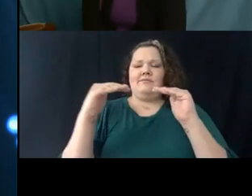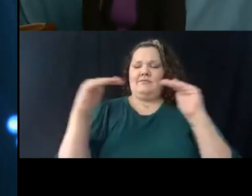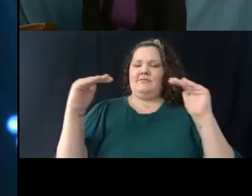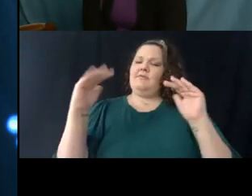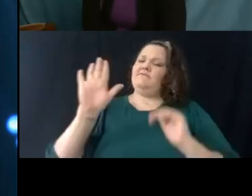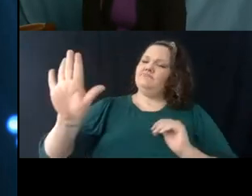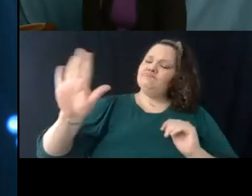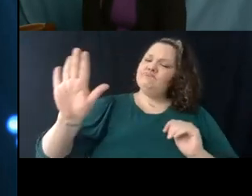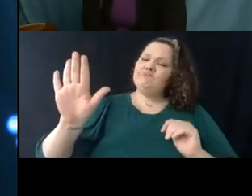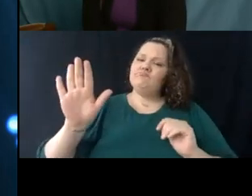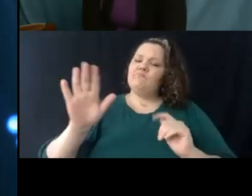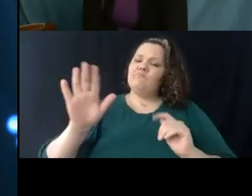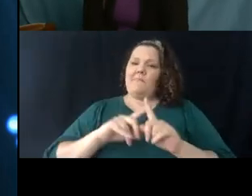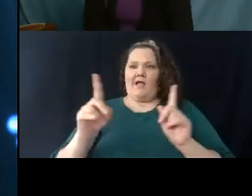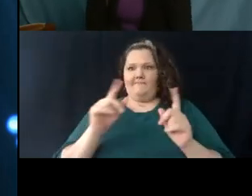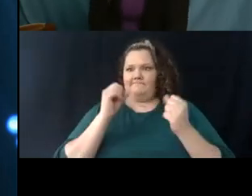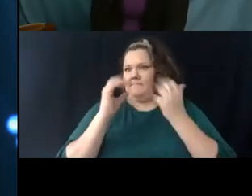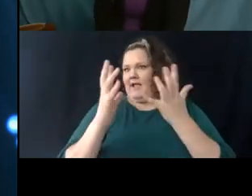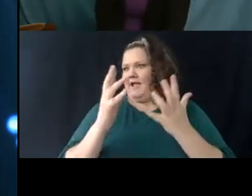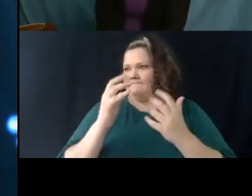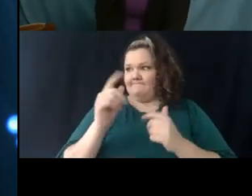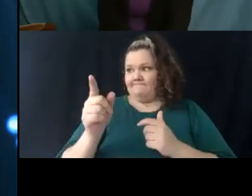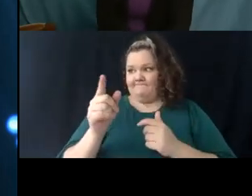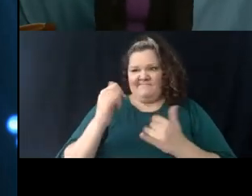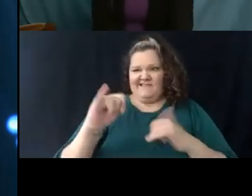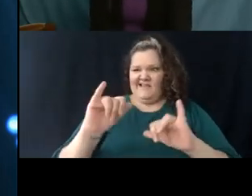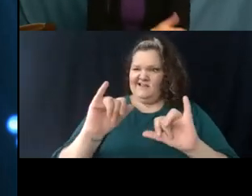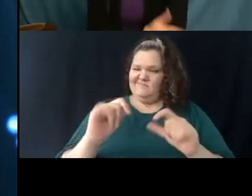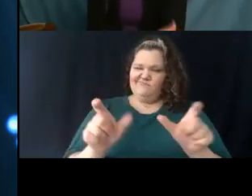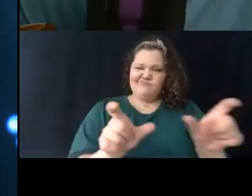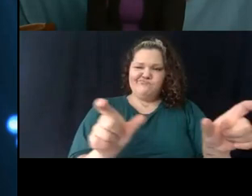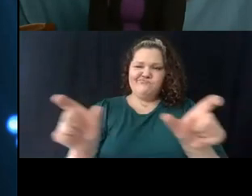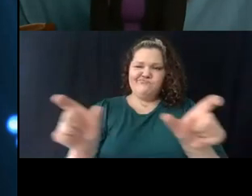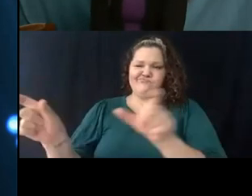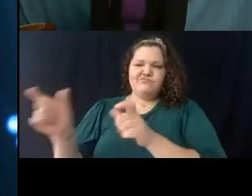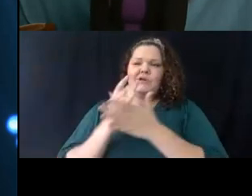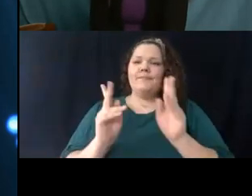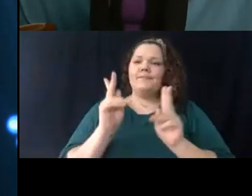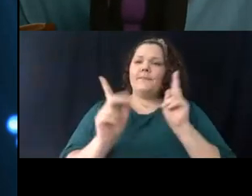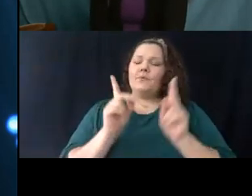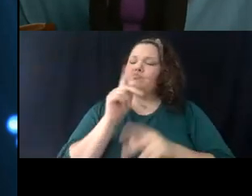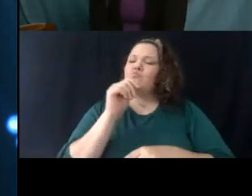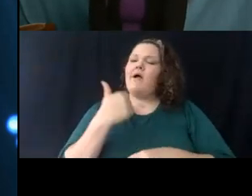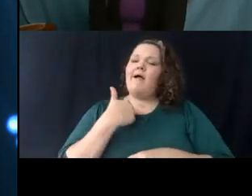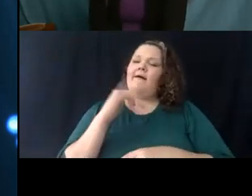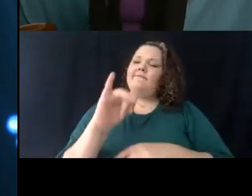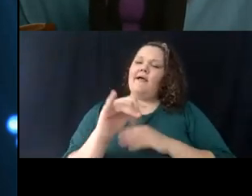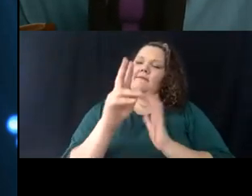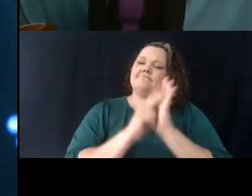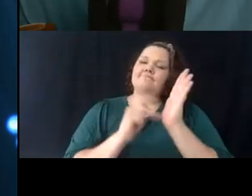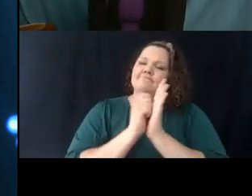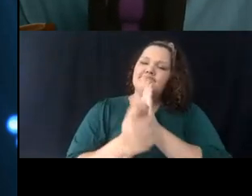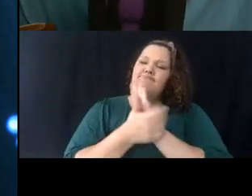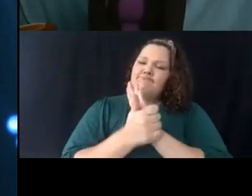Typically we hear eighth grade level is a good level of language to use,